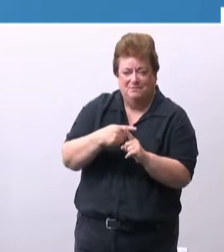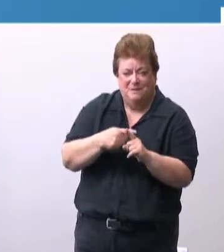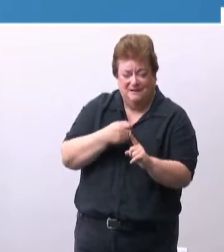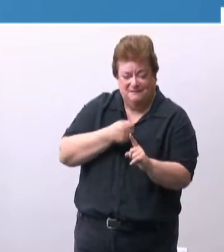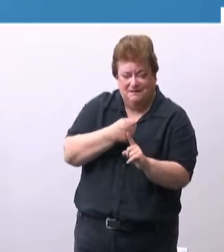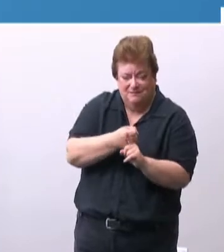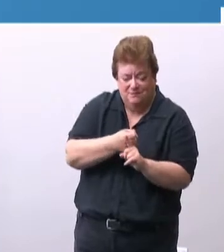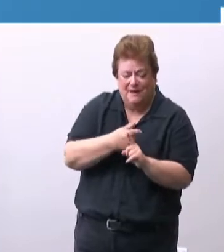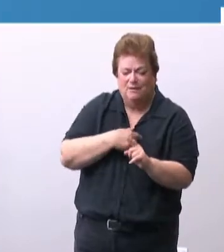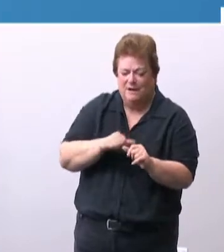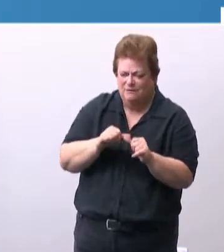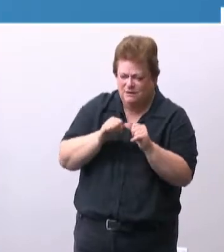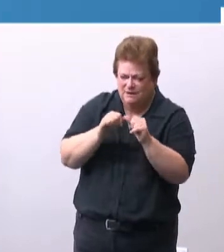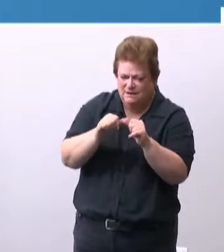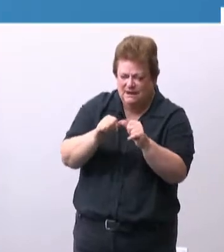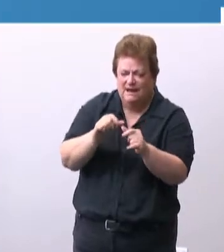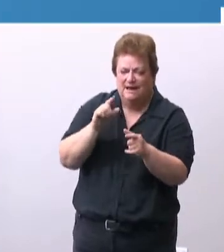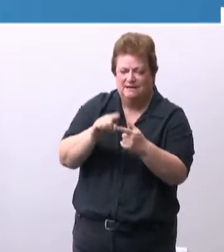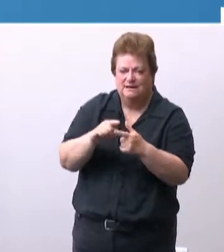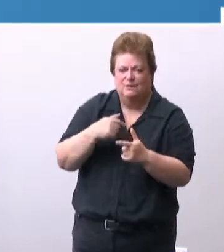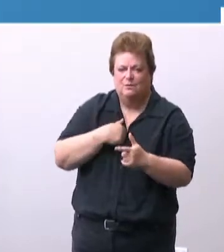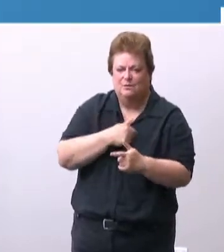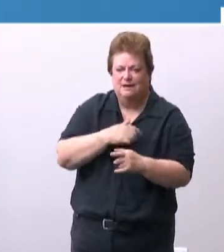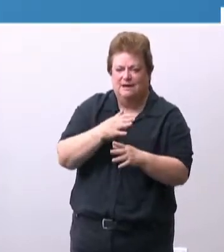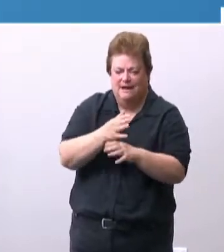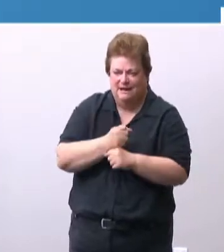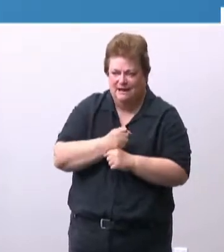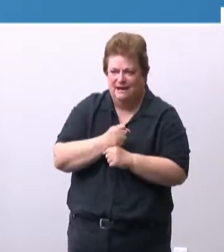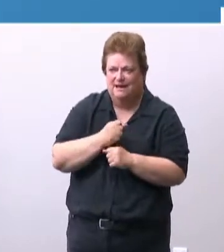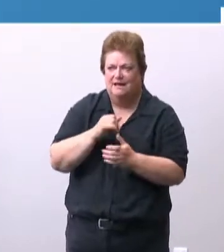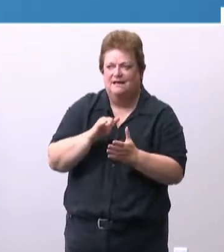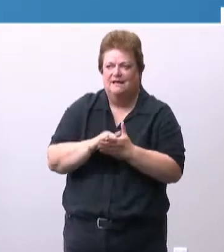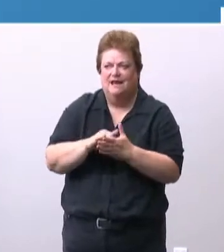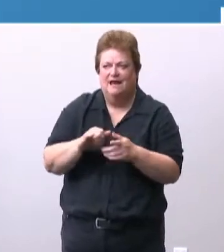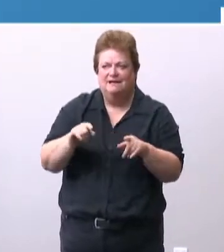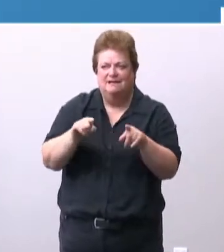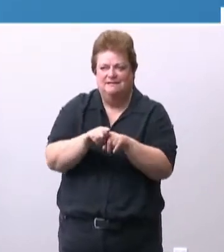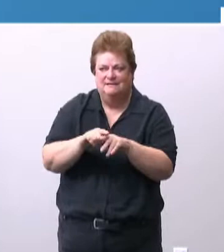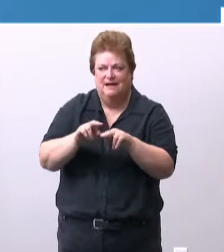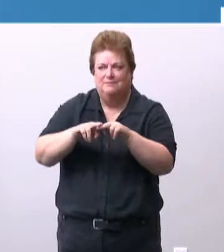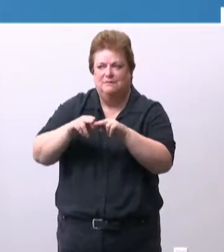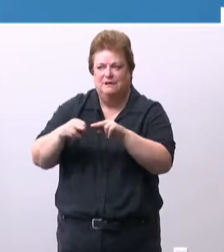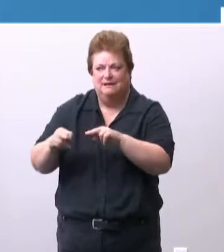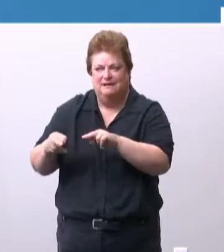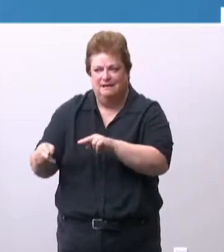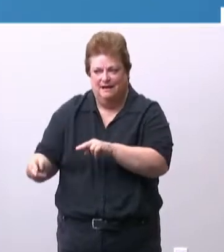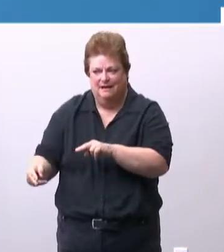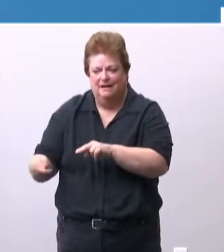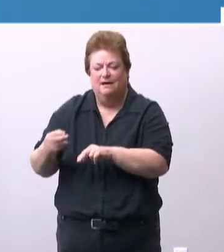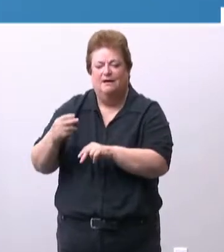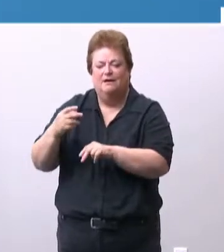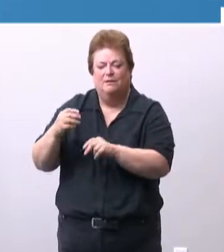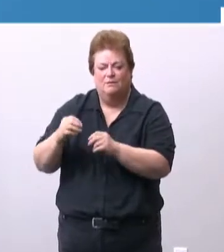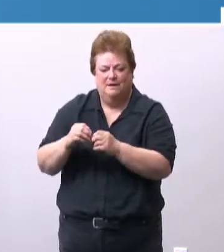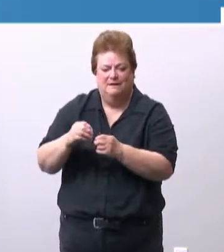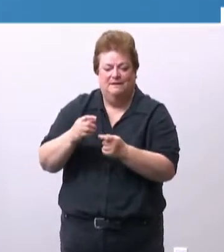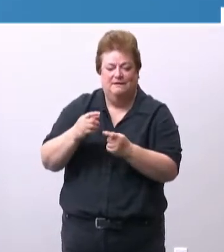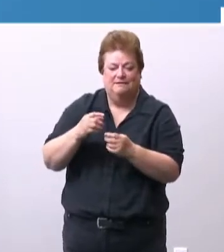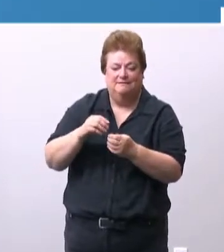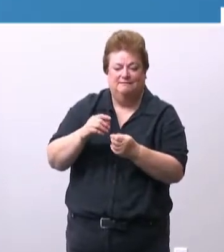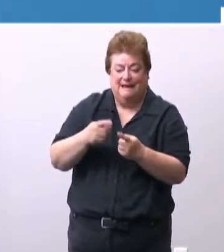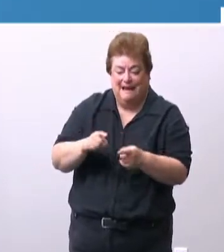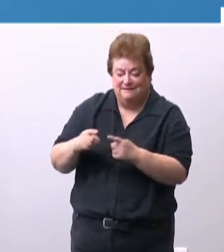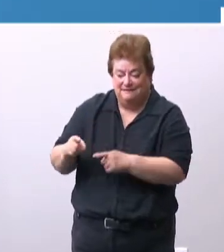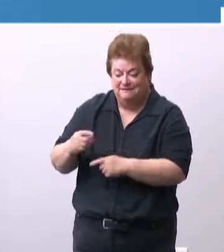to keep them up until we can achieve a sustained decline in our cases, hospitalization, and